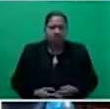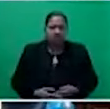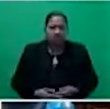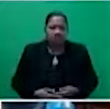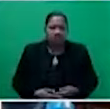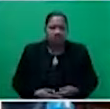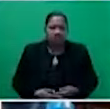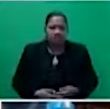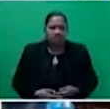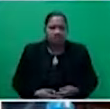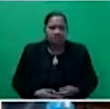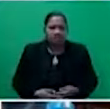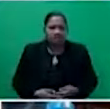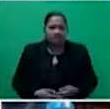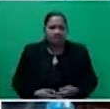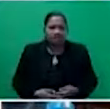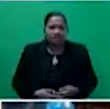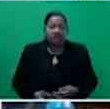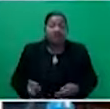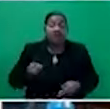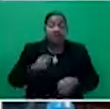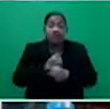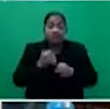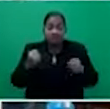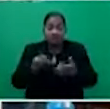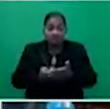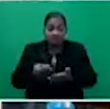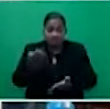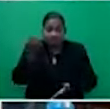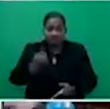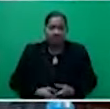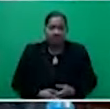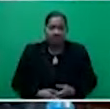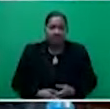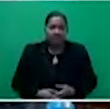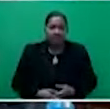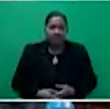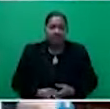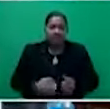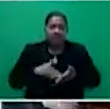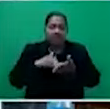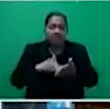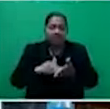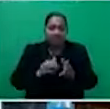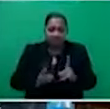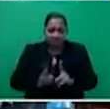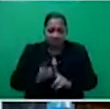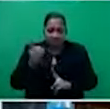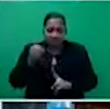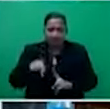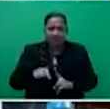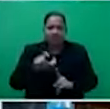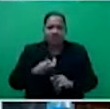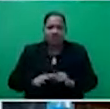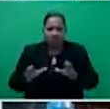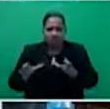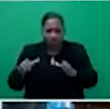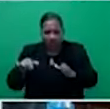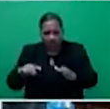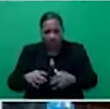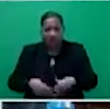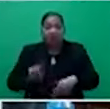and the power and economic dynamics that helped develop this colony and what perpetuates till today